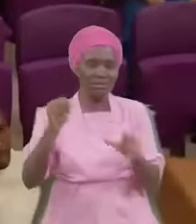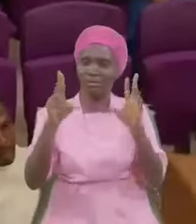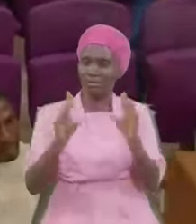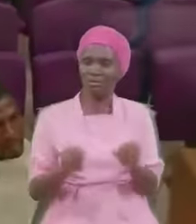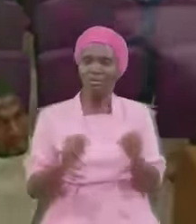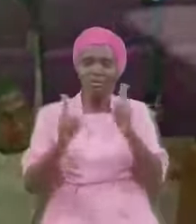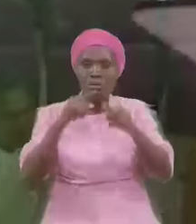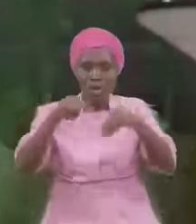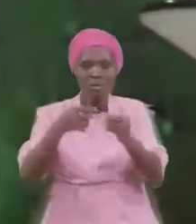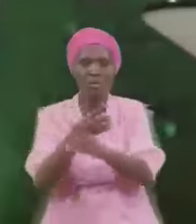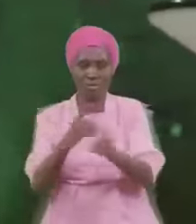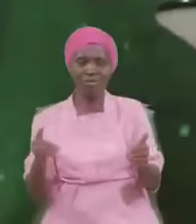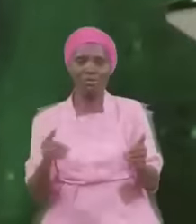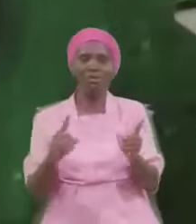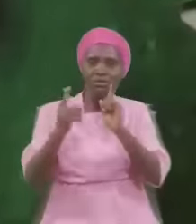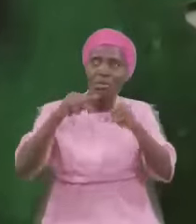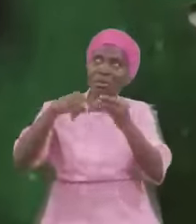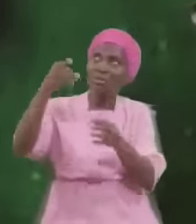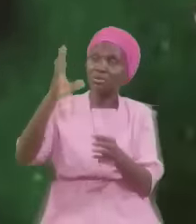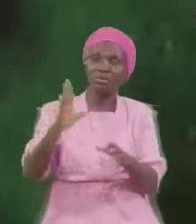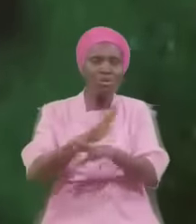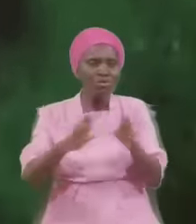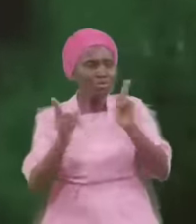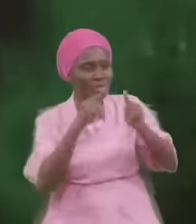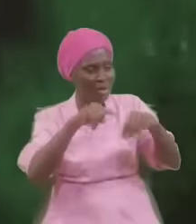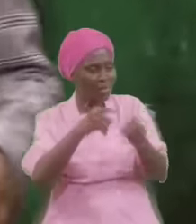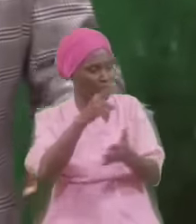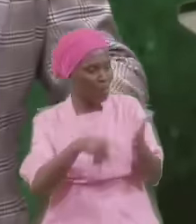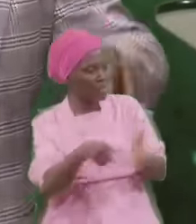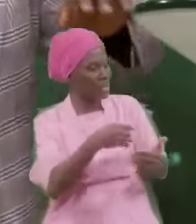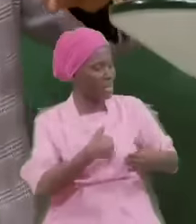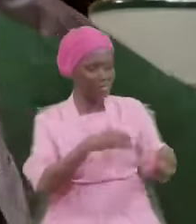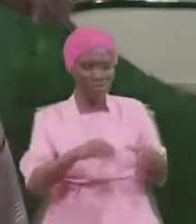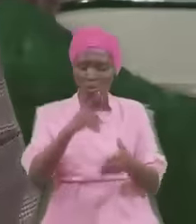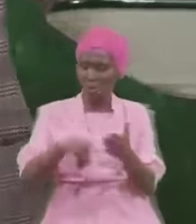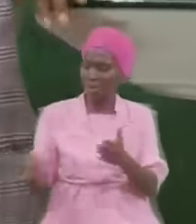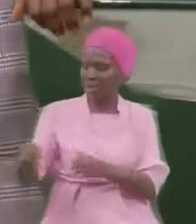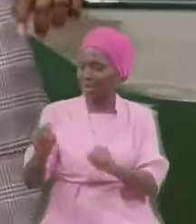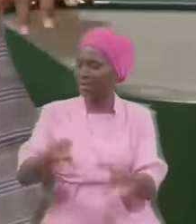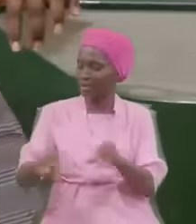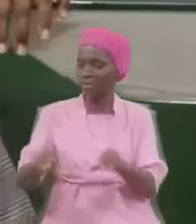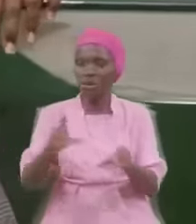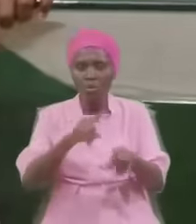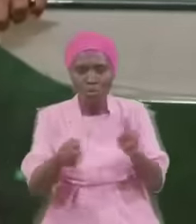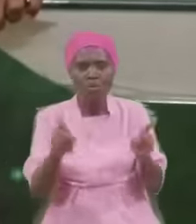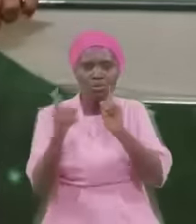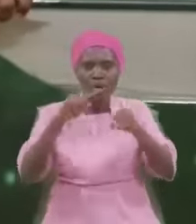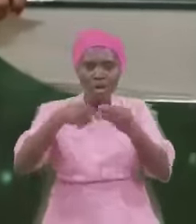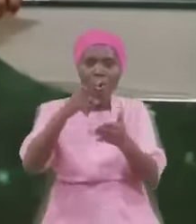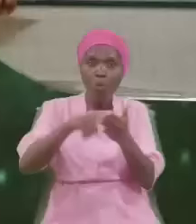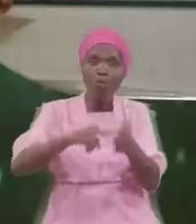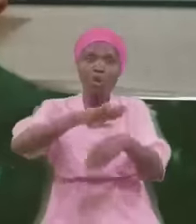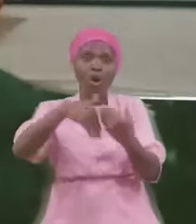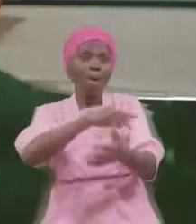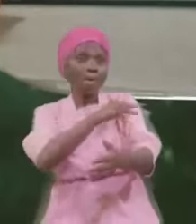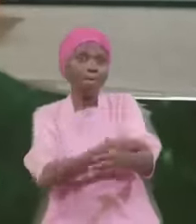what they have done, what they are doing, what they can do. You talk about what the Almighty God can do in your life. And the